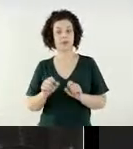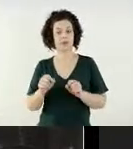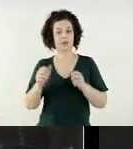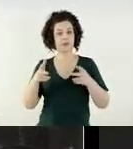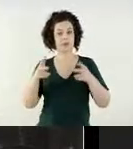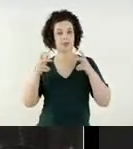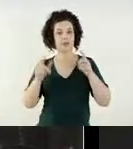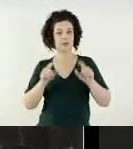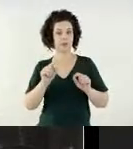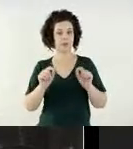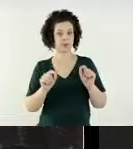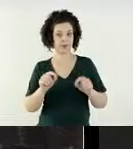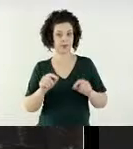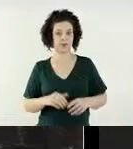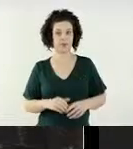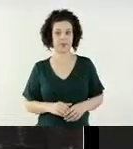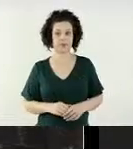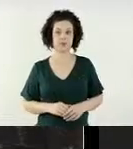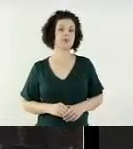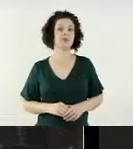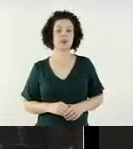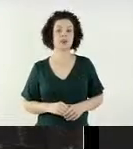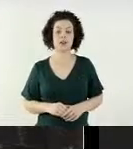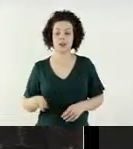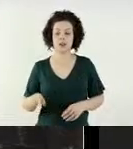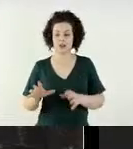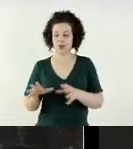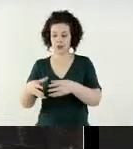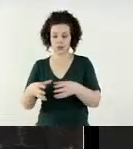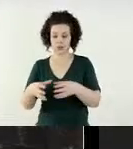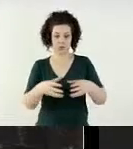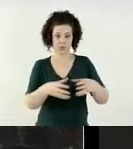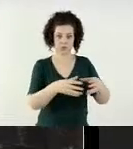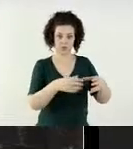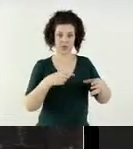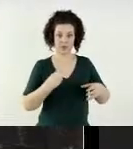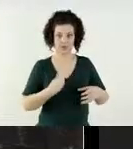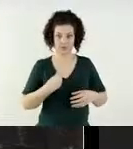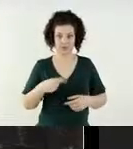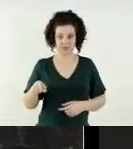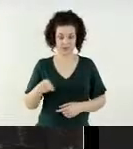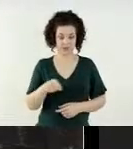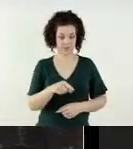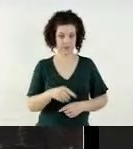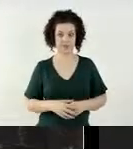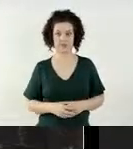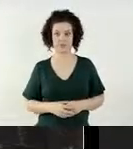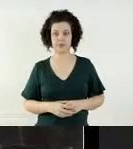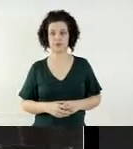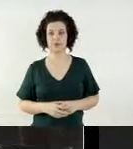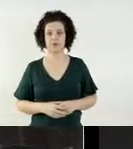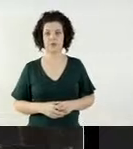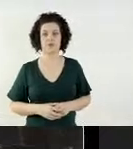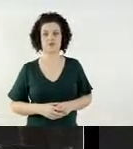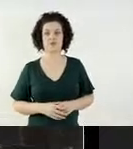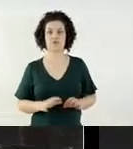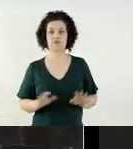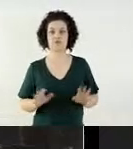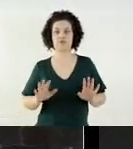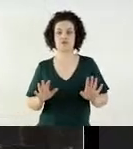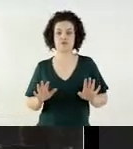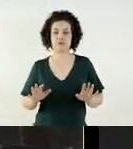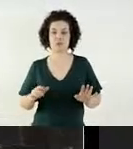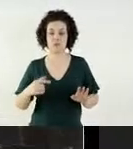these communities. They were by no means nudist, but at least I suspect this lack